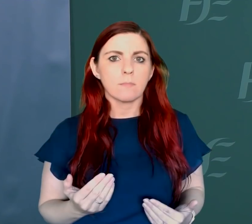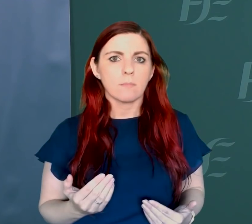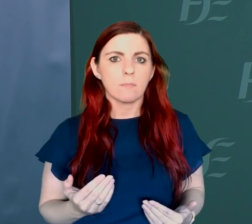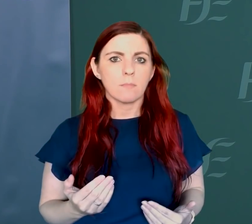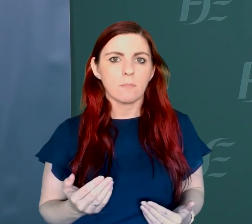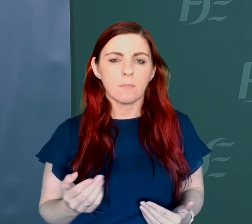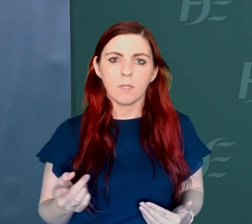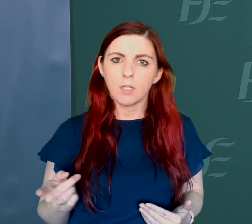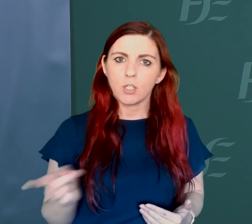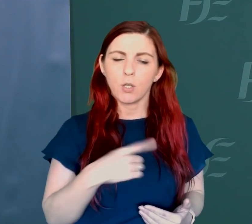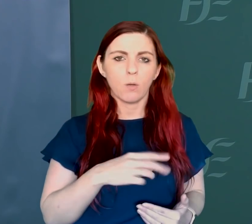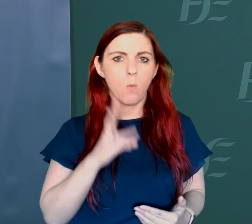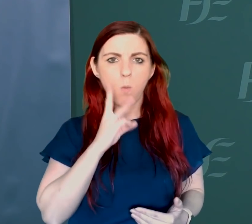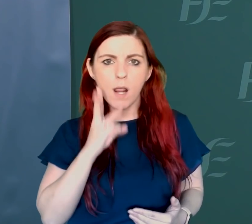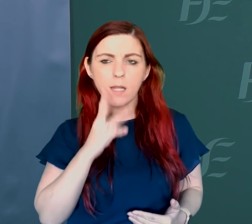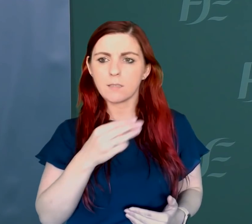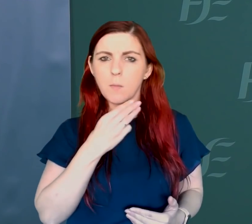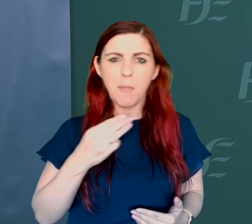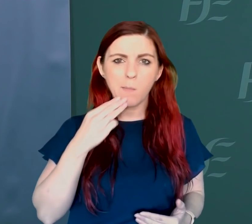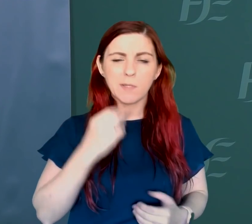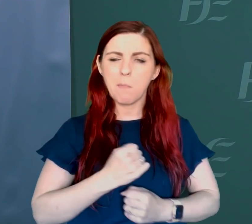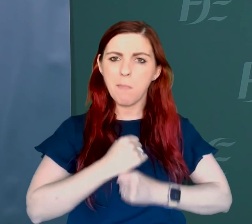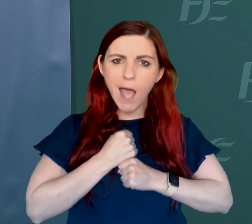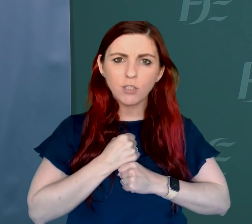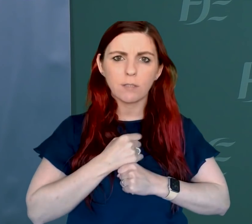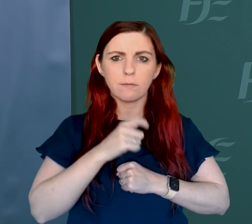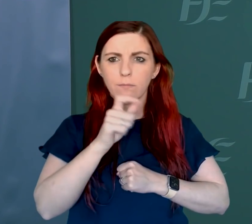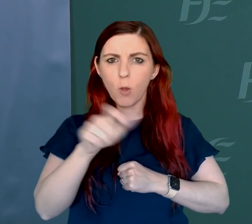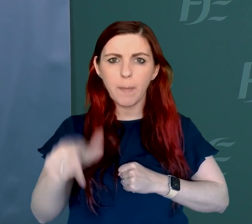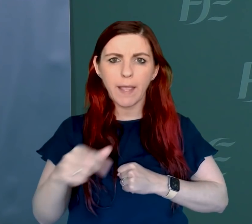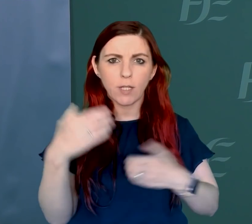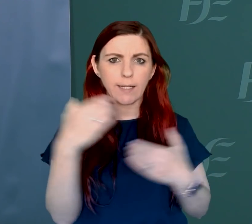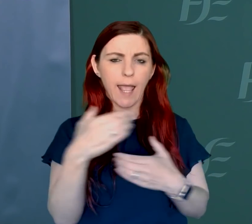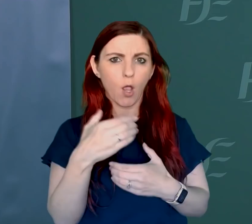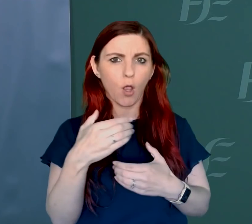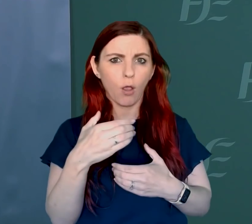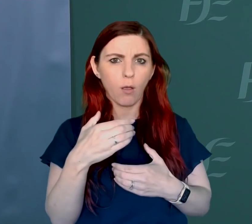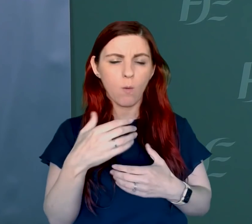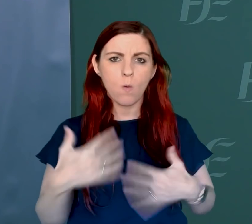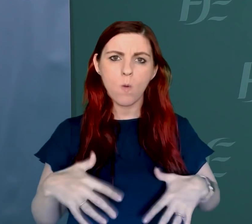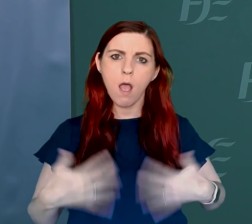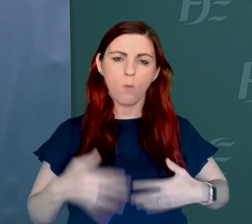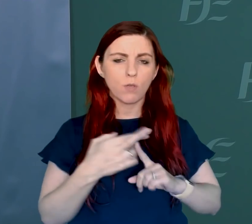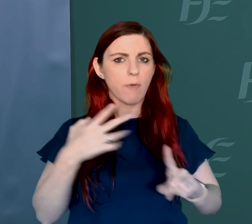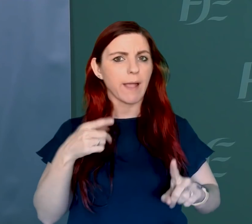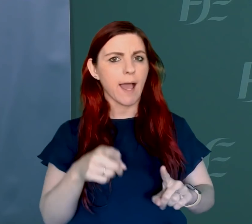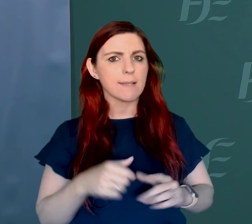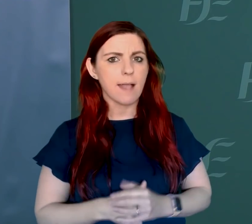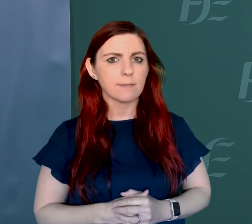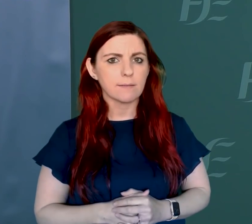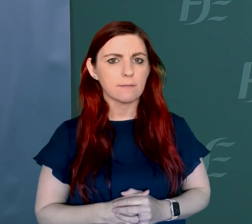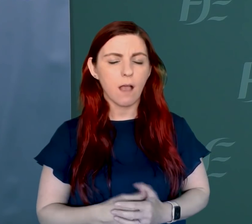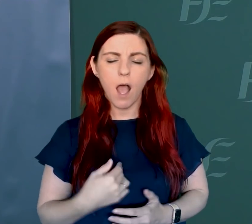combined resolve, commitment and passion for patient care isn't taken for granted. I wish that this was